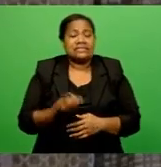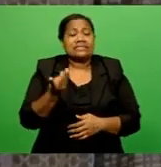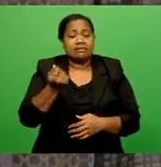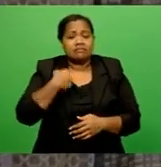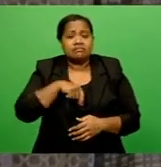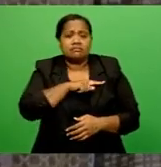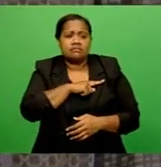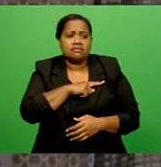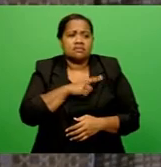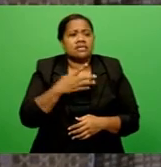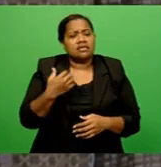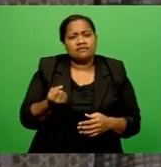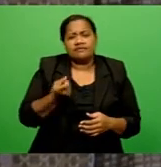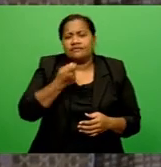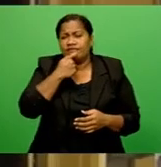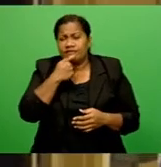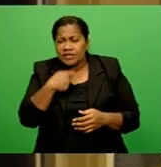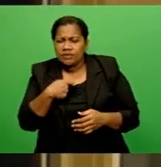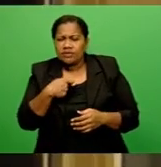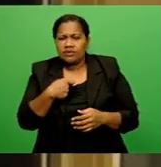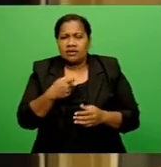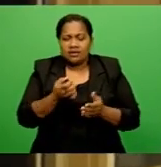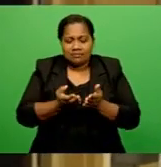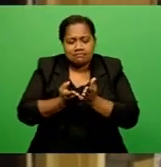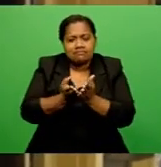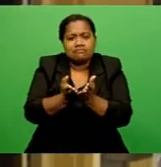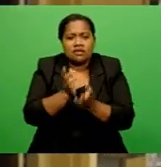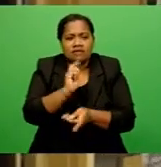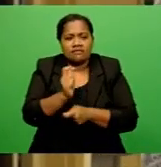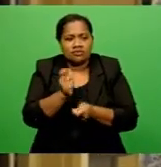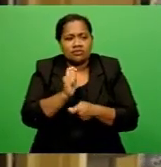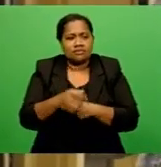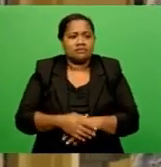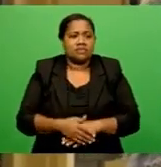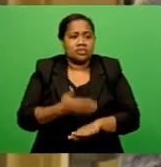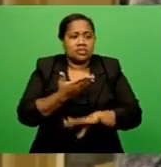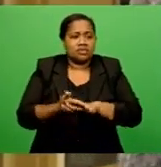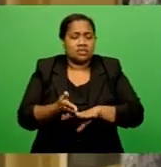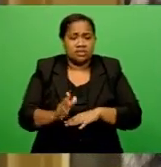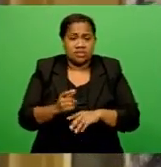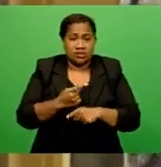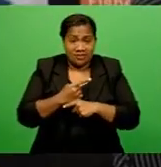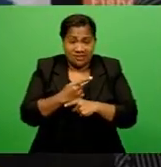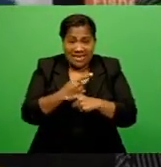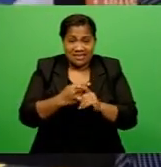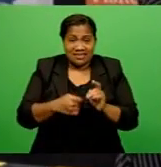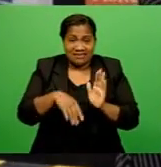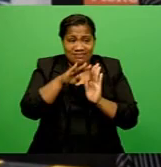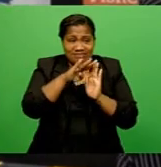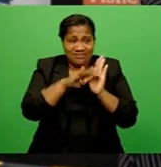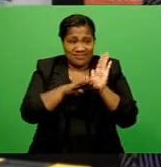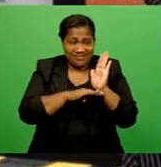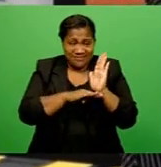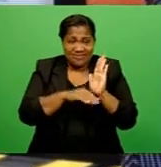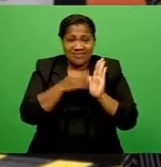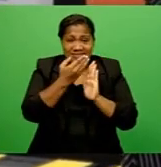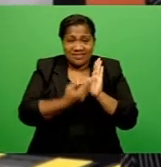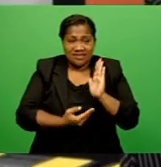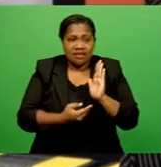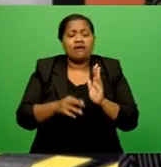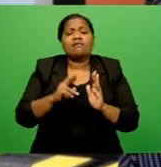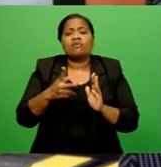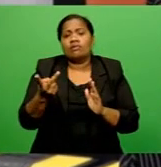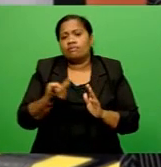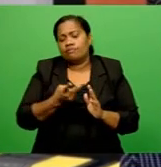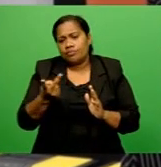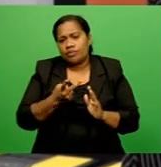have got just few vessels fishing. A new bycatch guideline was launched today for both skippers and crew and vessel